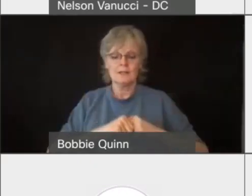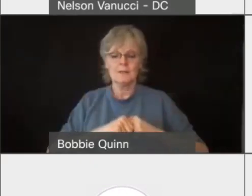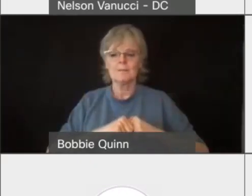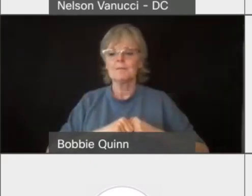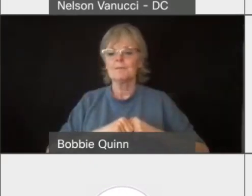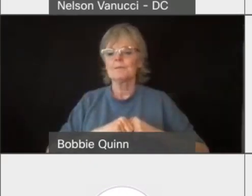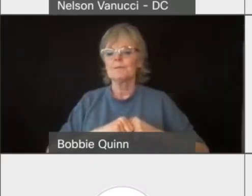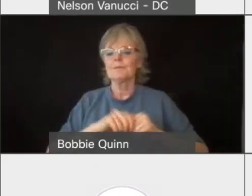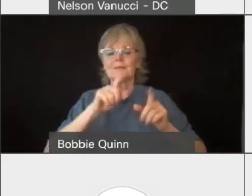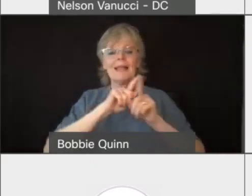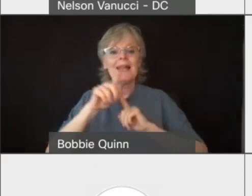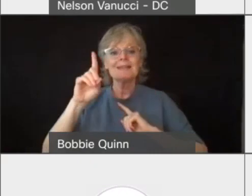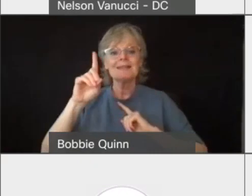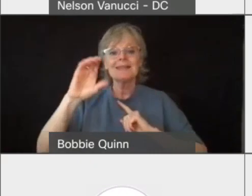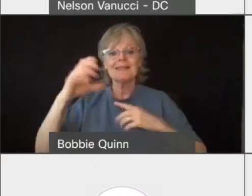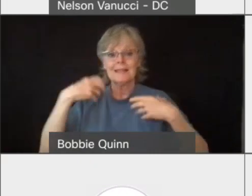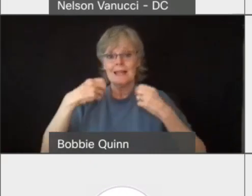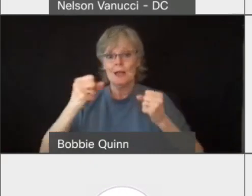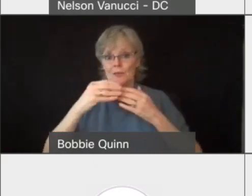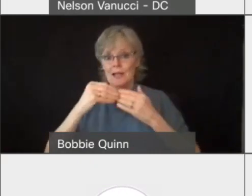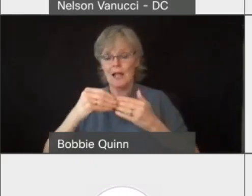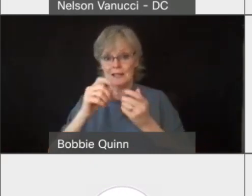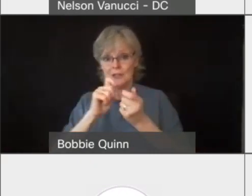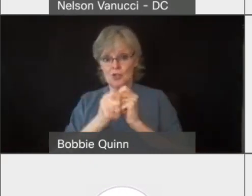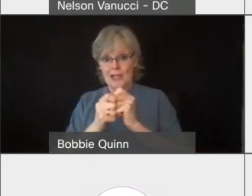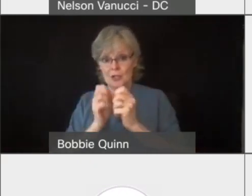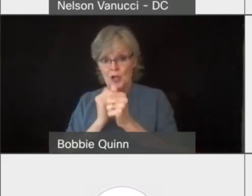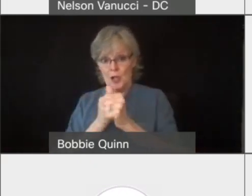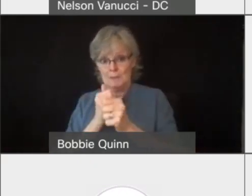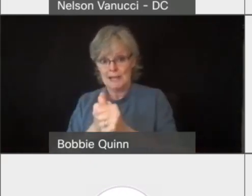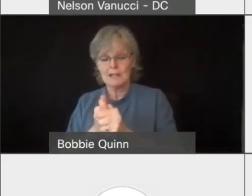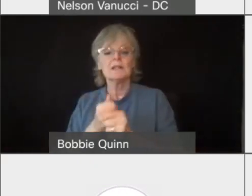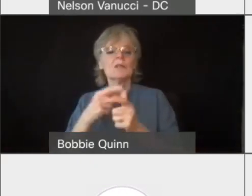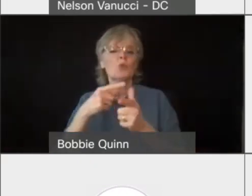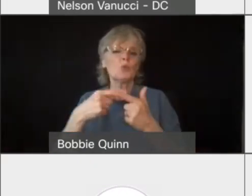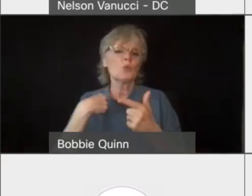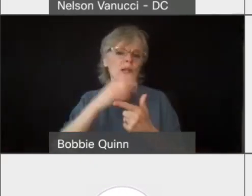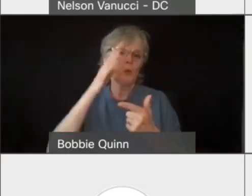As DC Health guidance is updated, we will share that.